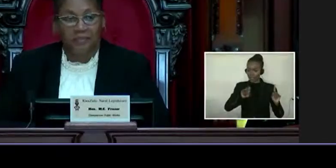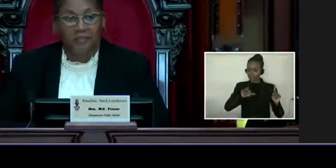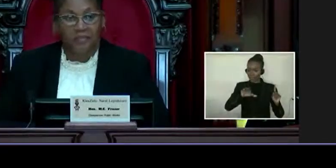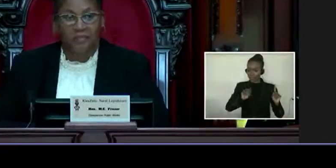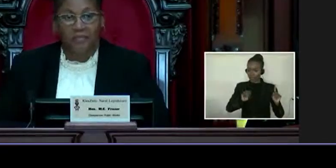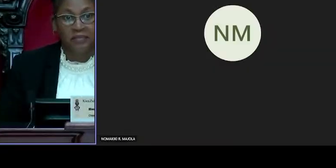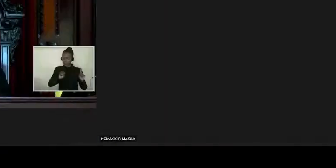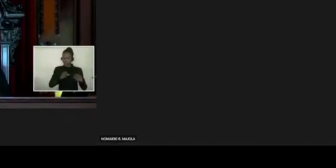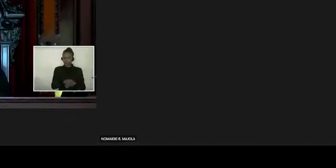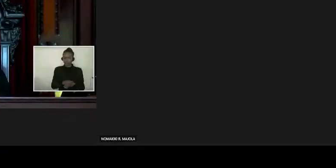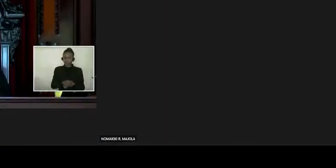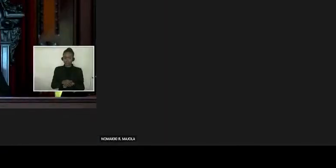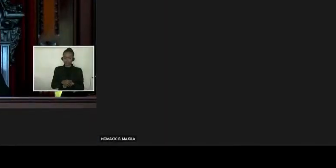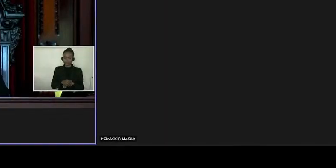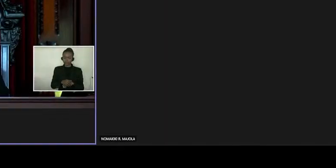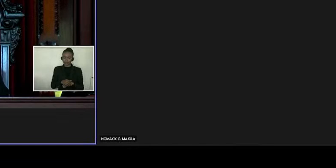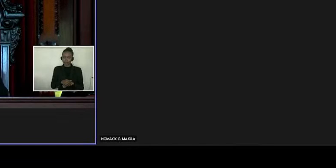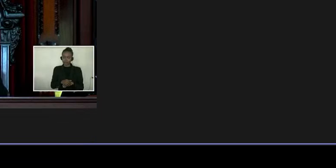happy times